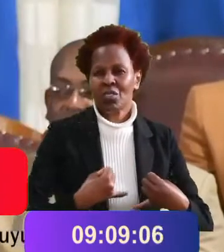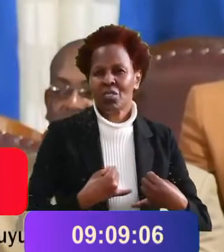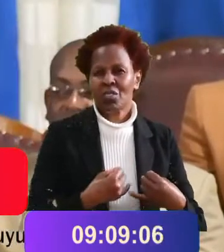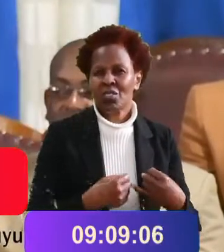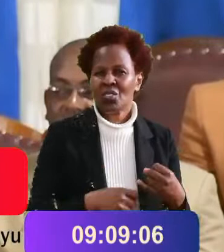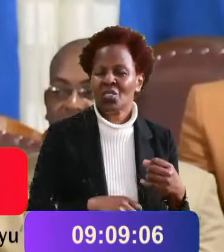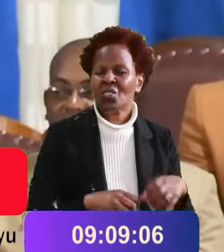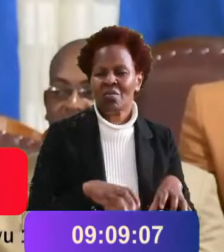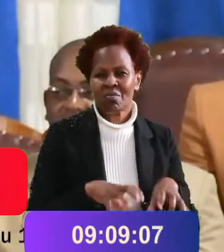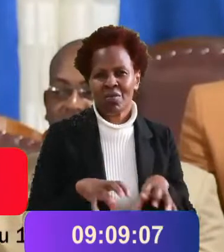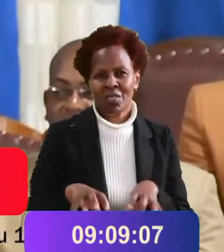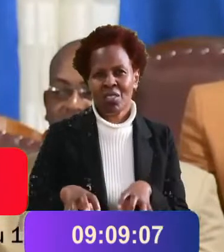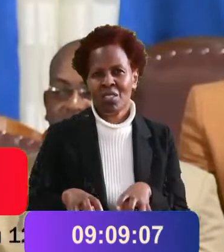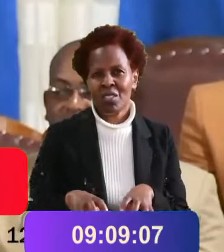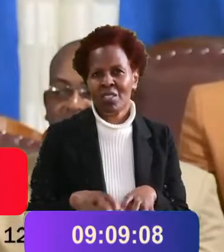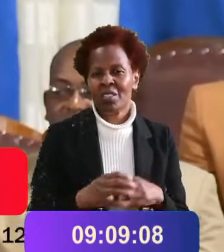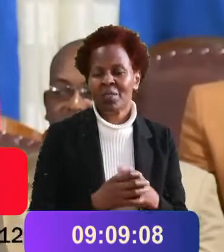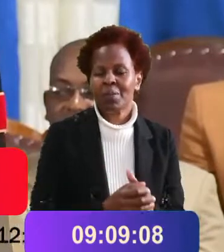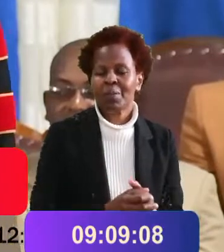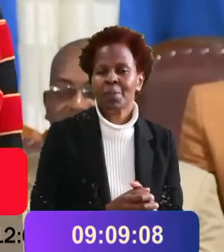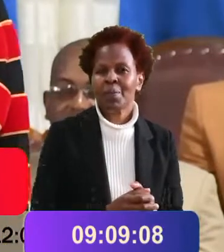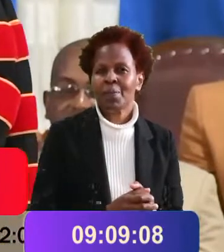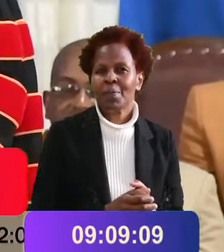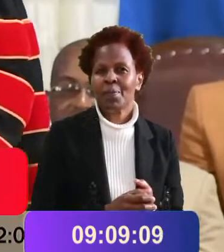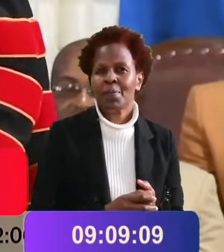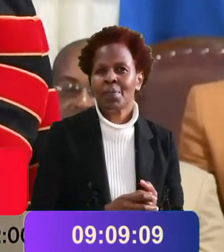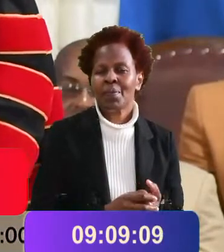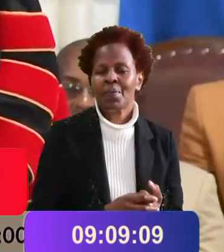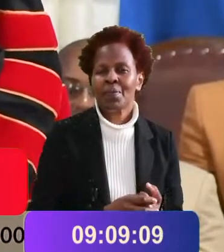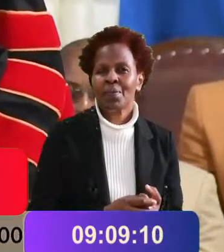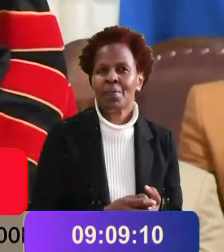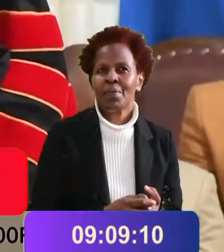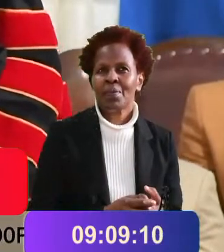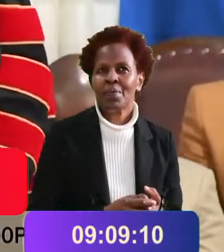trials of many kinds.